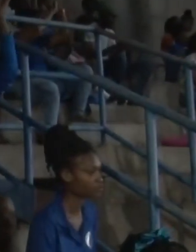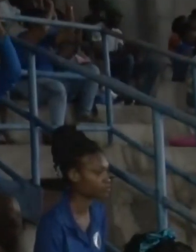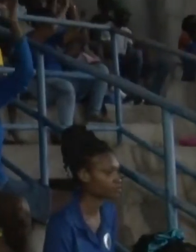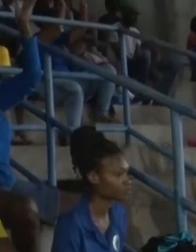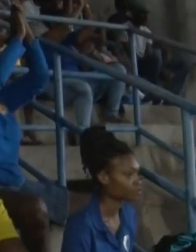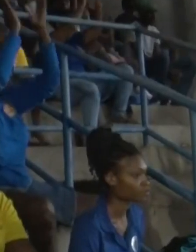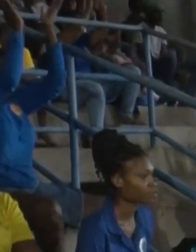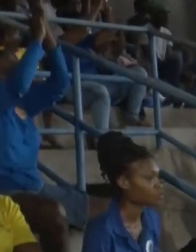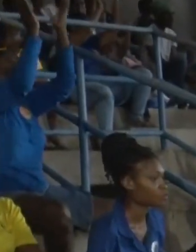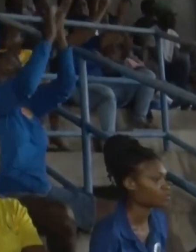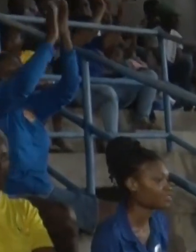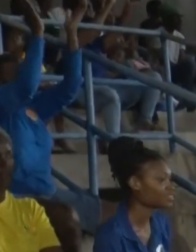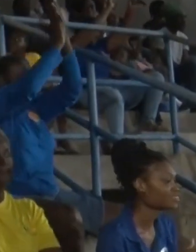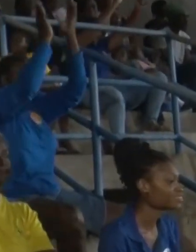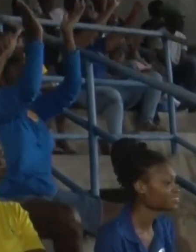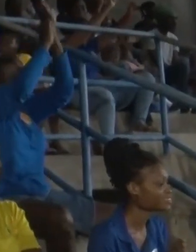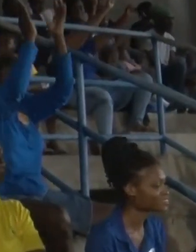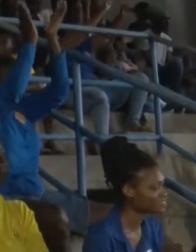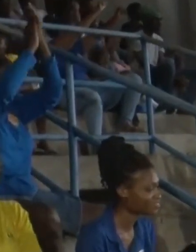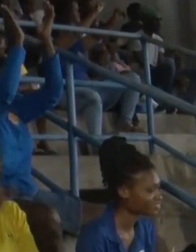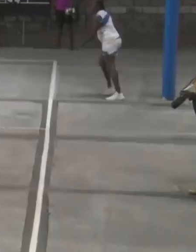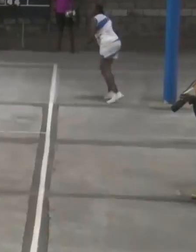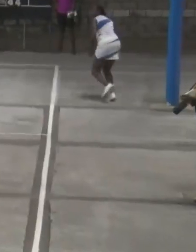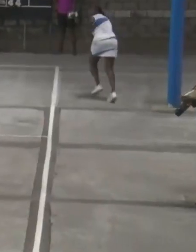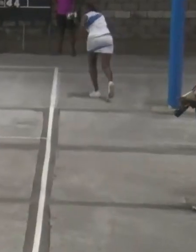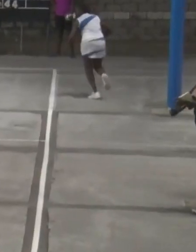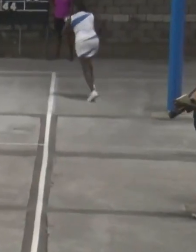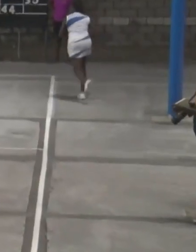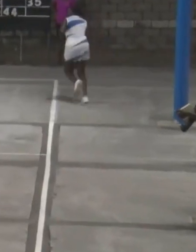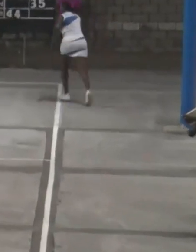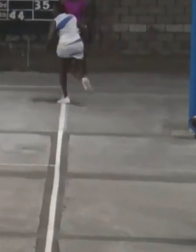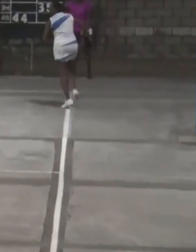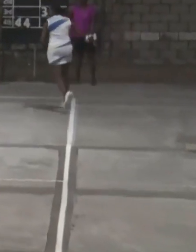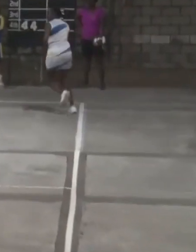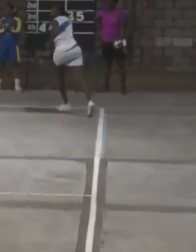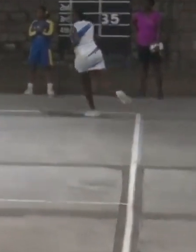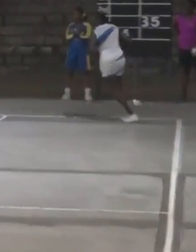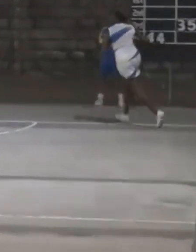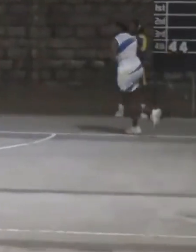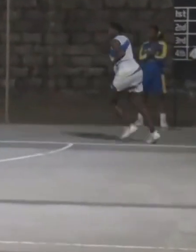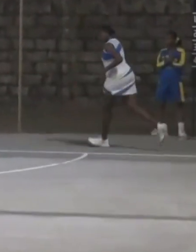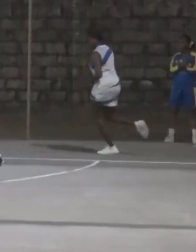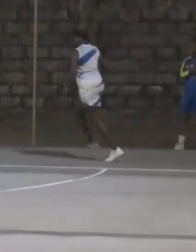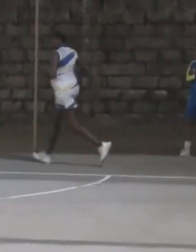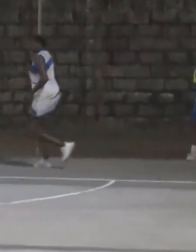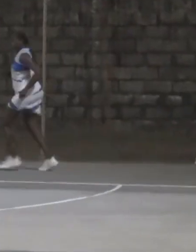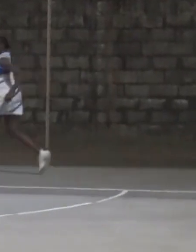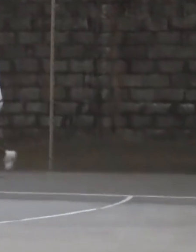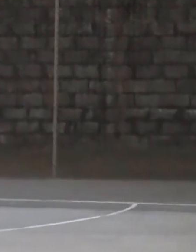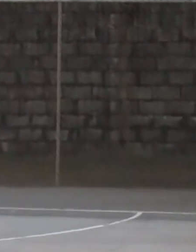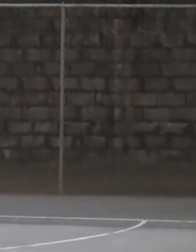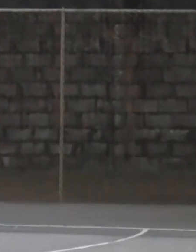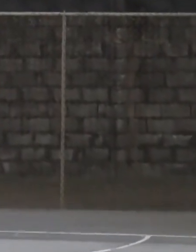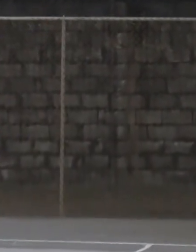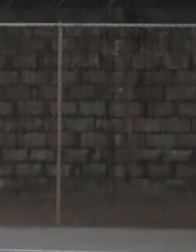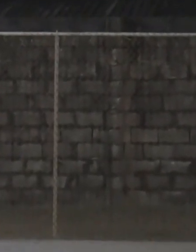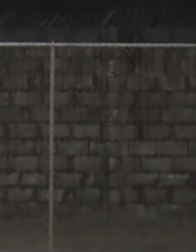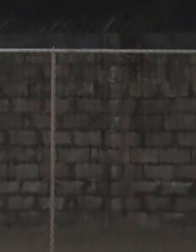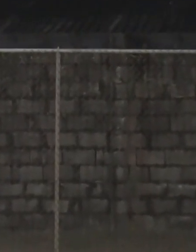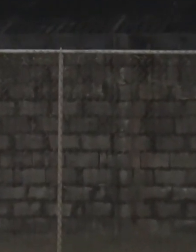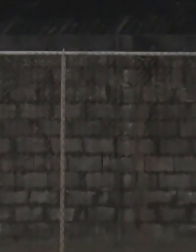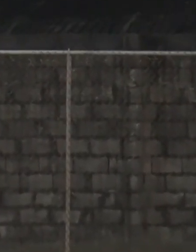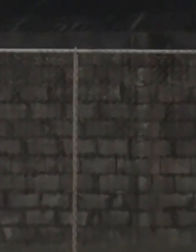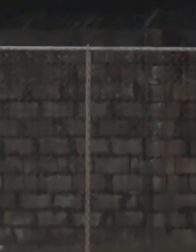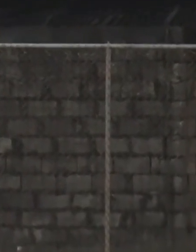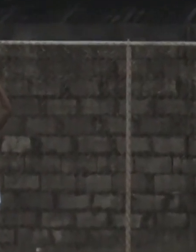This section of the crowd was loving it. The writing was on the wall for St. Barnabas, and Waldron finished off the job